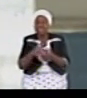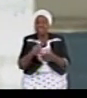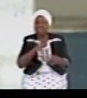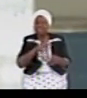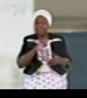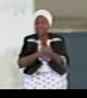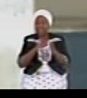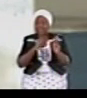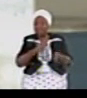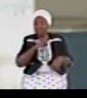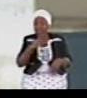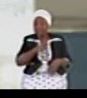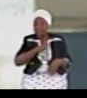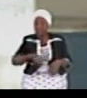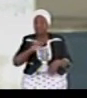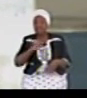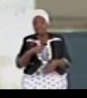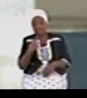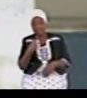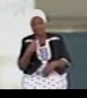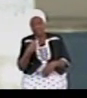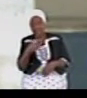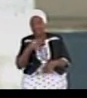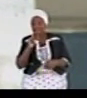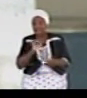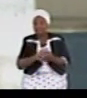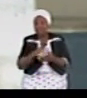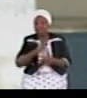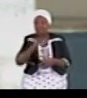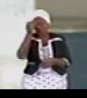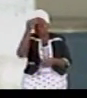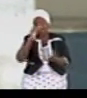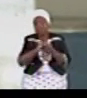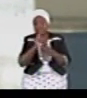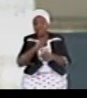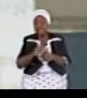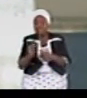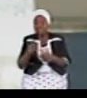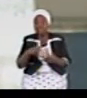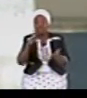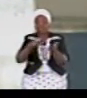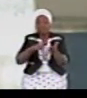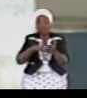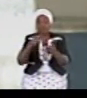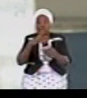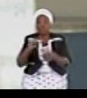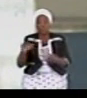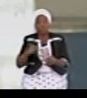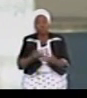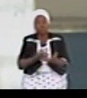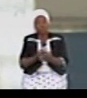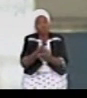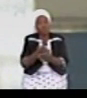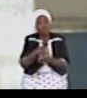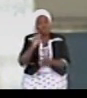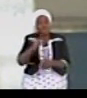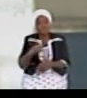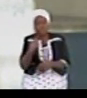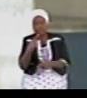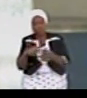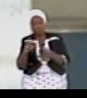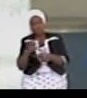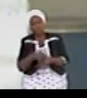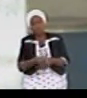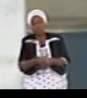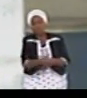the one in you to be the personification of the truth can speak to them, and